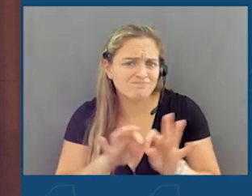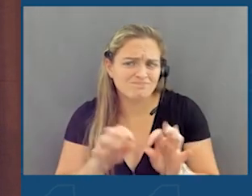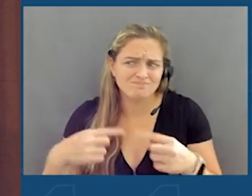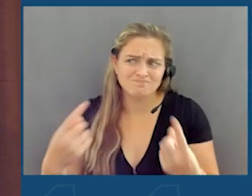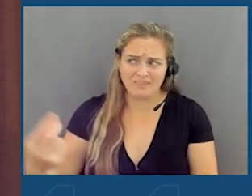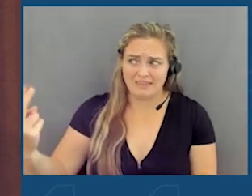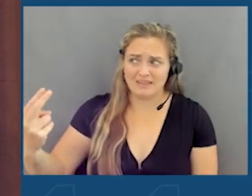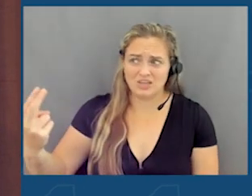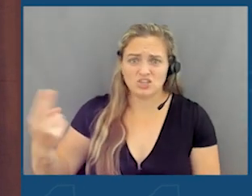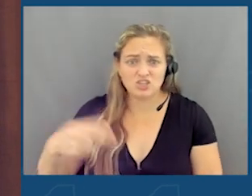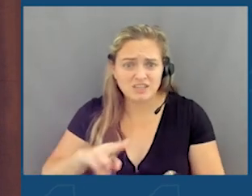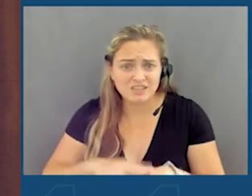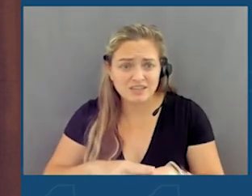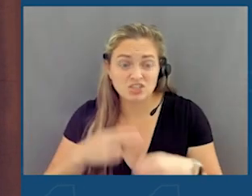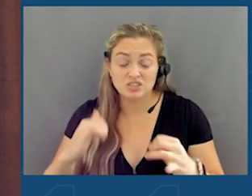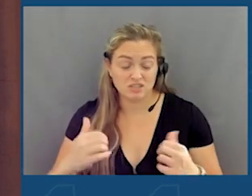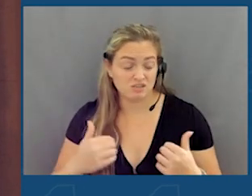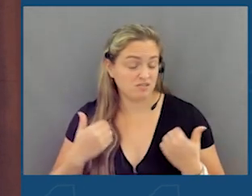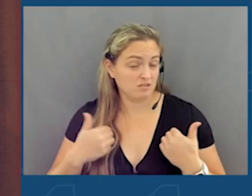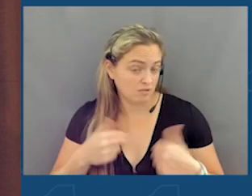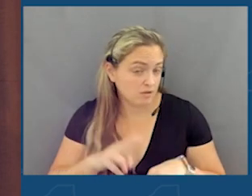this nation, this is still a young nation,